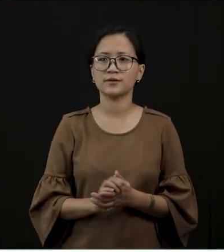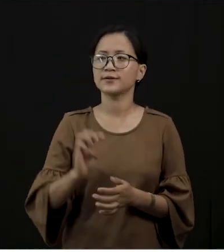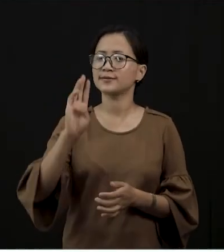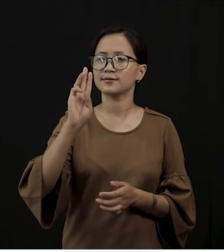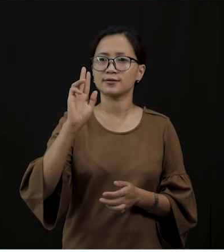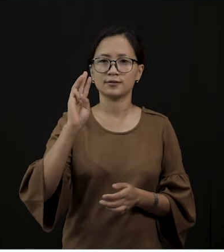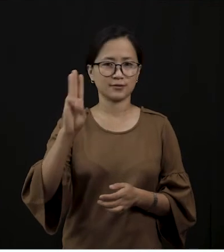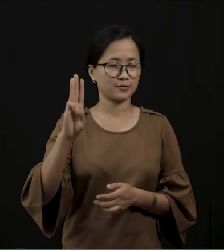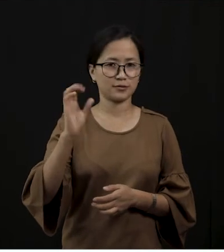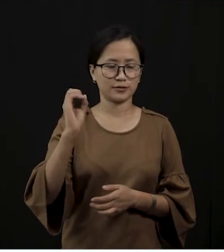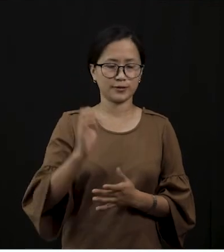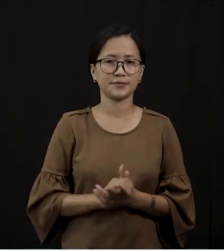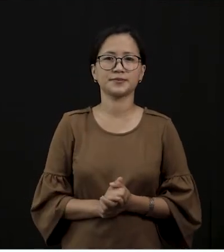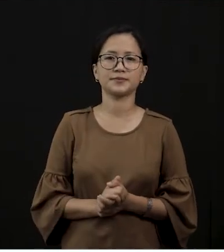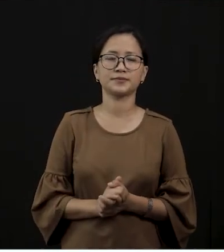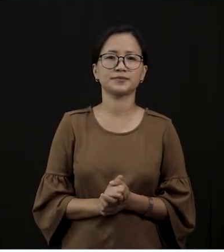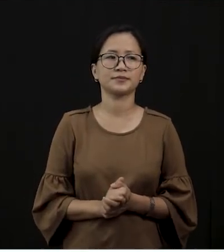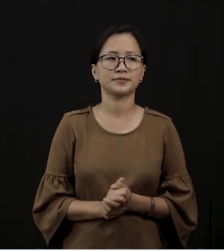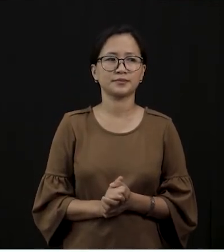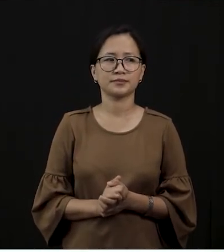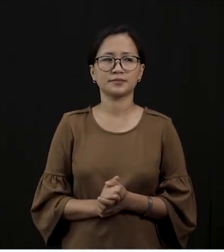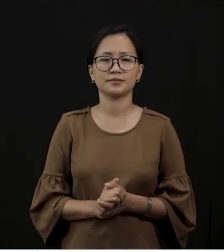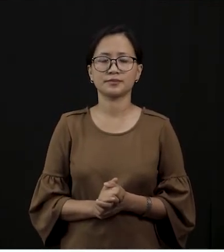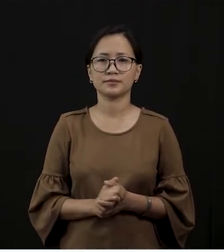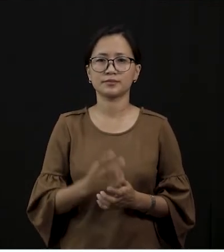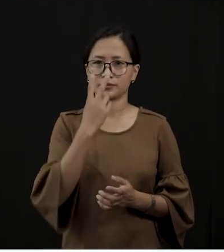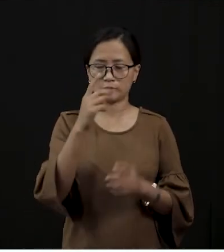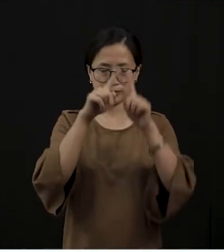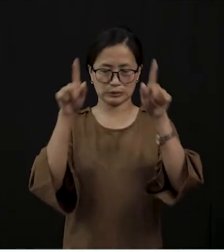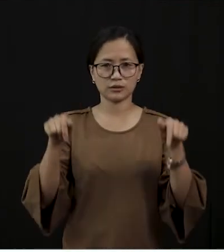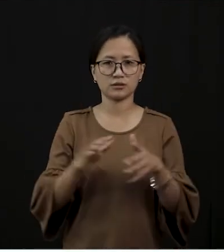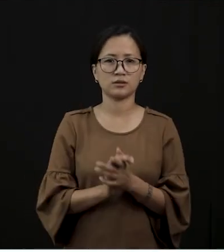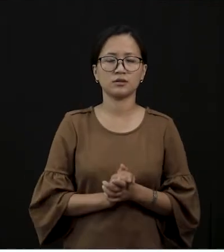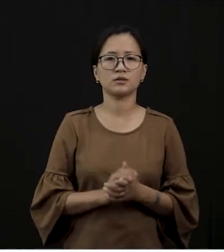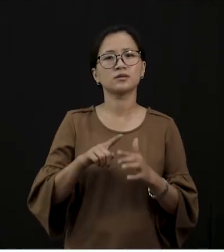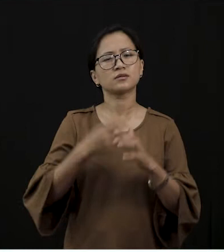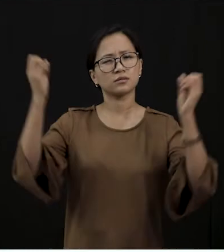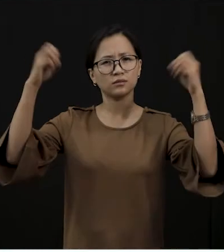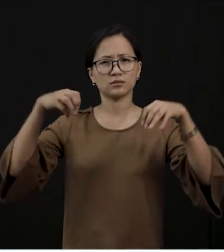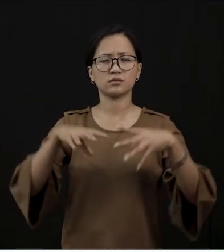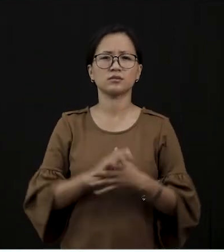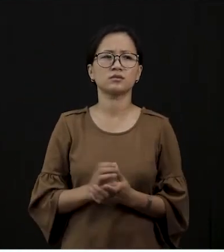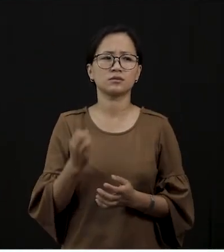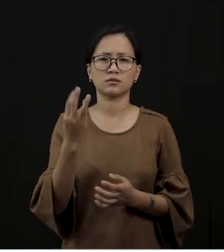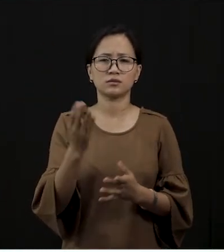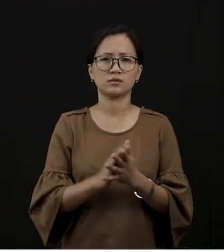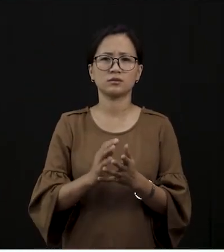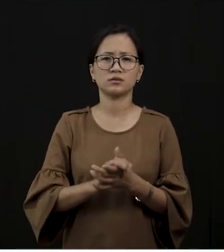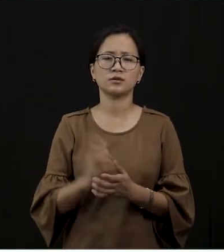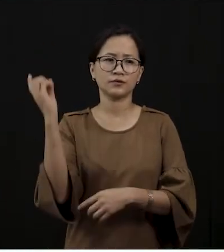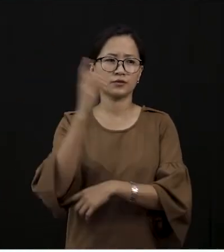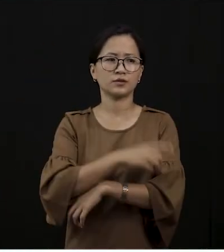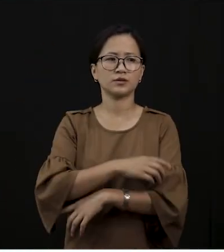30. Okay? Then, this is the month of July 2021. Total number of